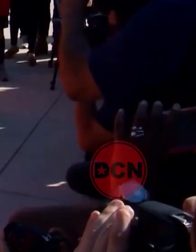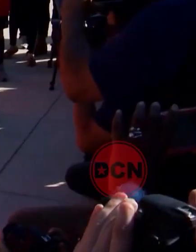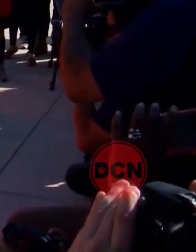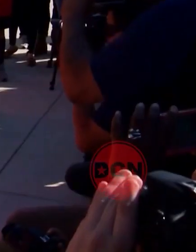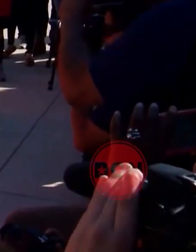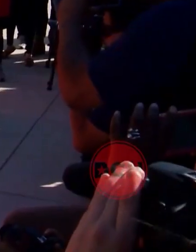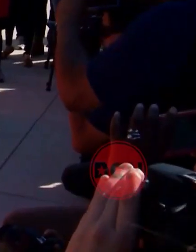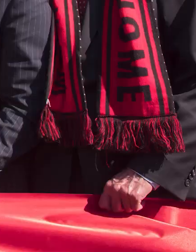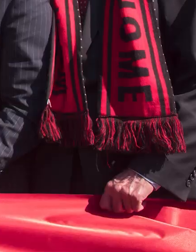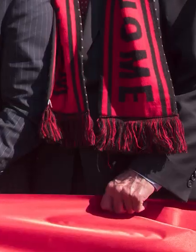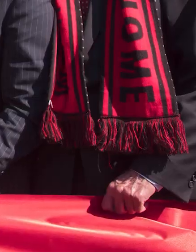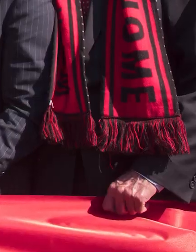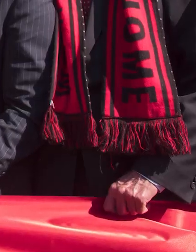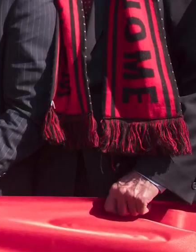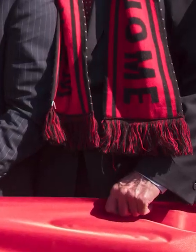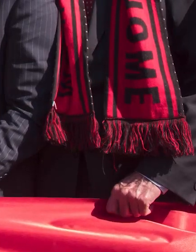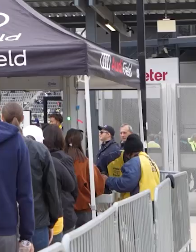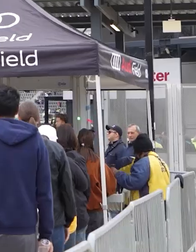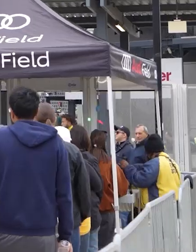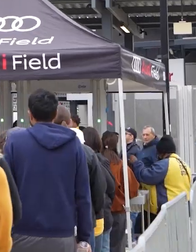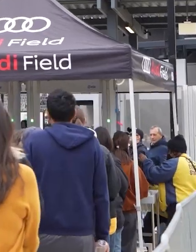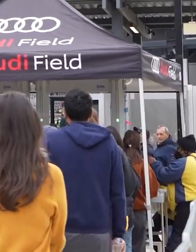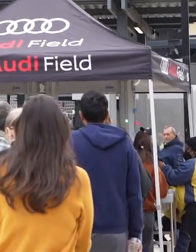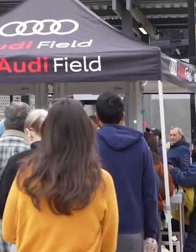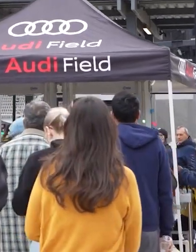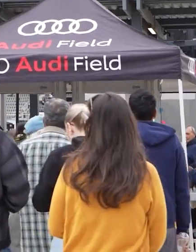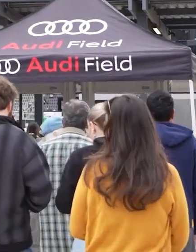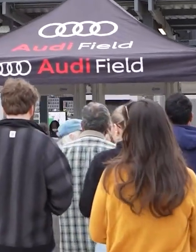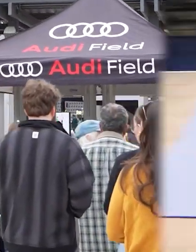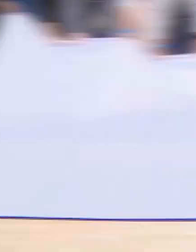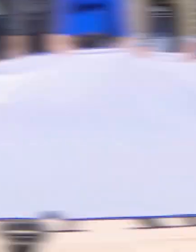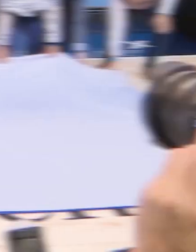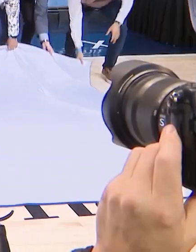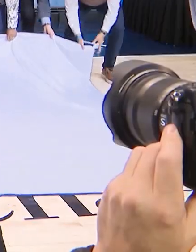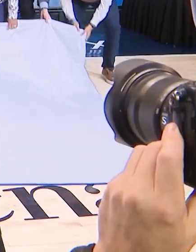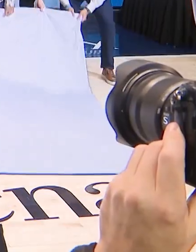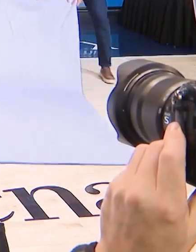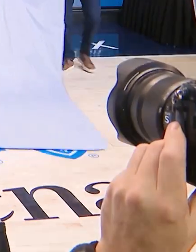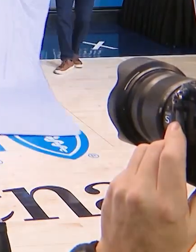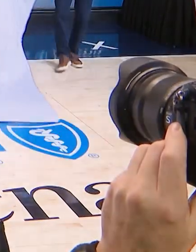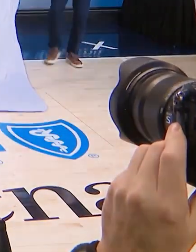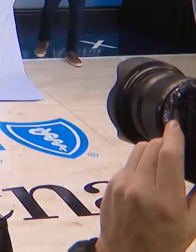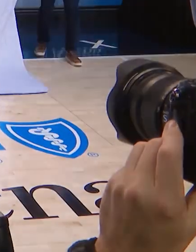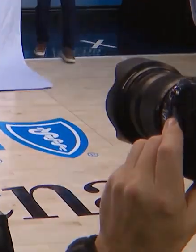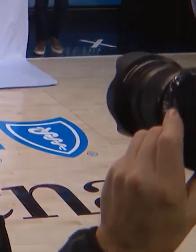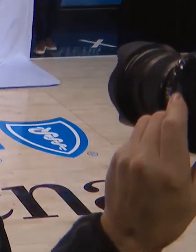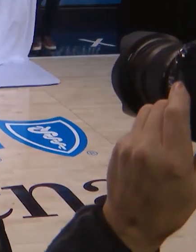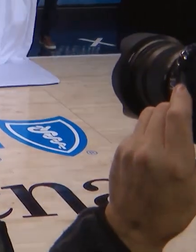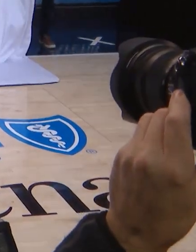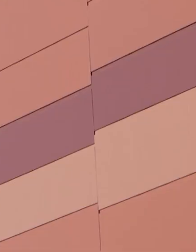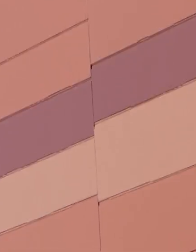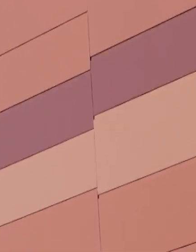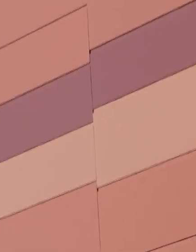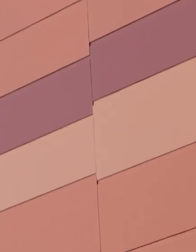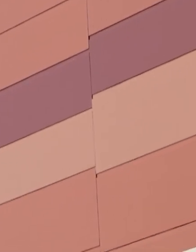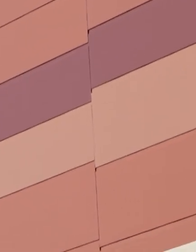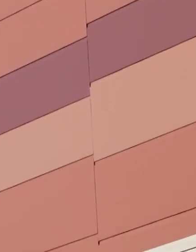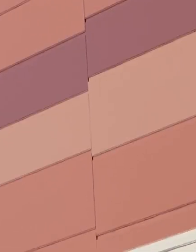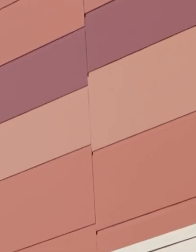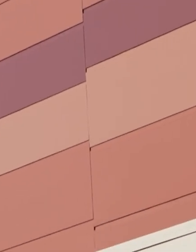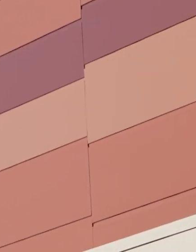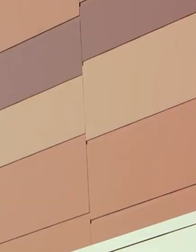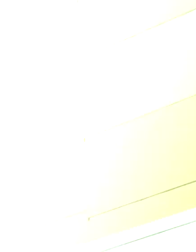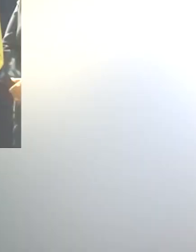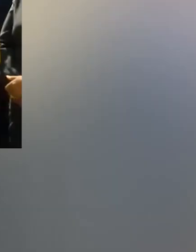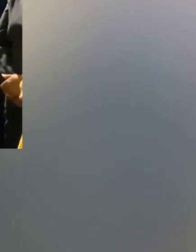We opened Audi Field, bringing housing and jobs to Buzzer Point and Care First Arena, delivering a destination worthy of